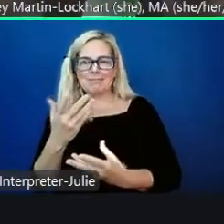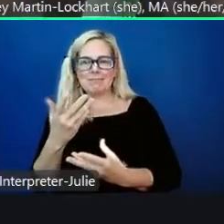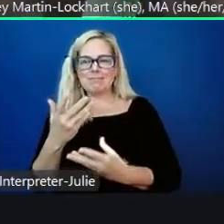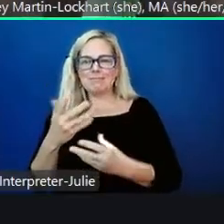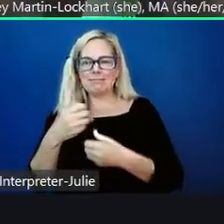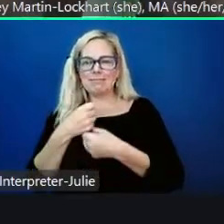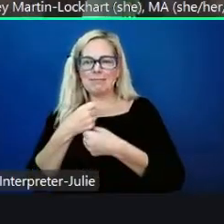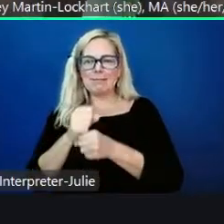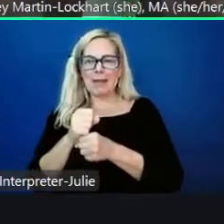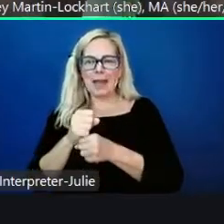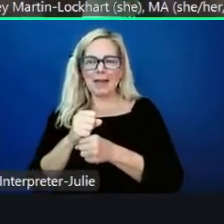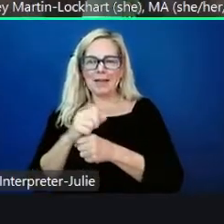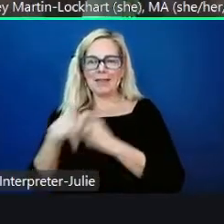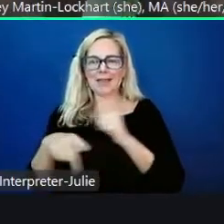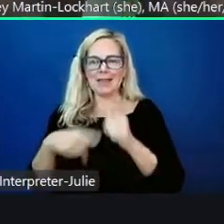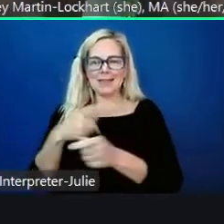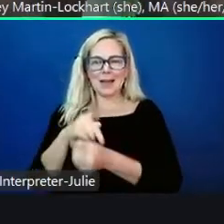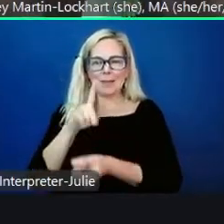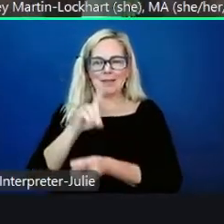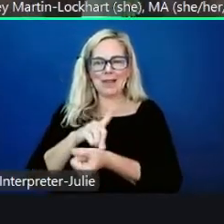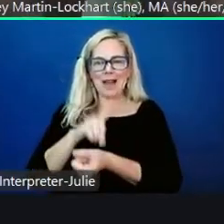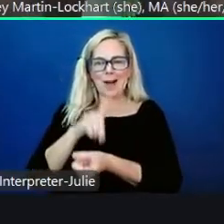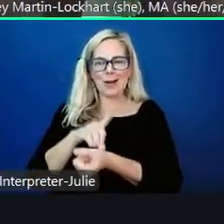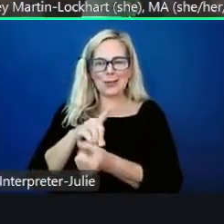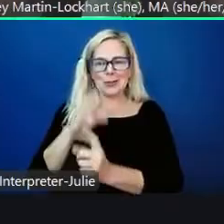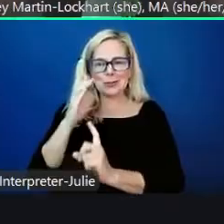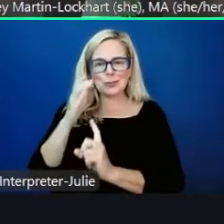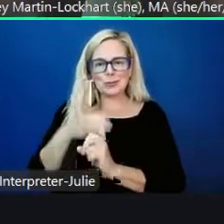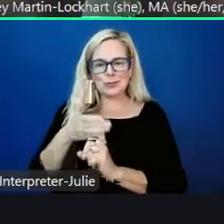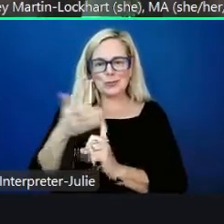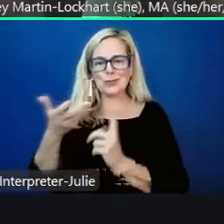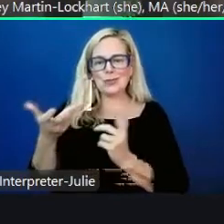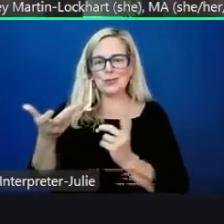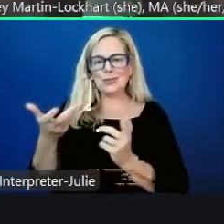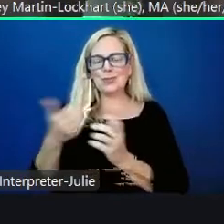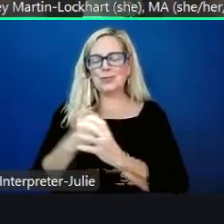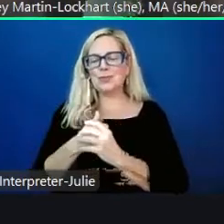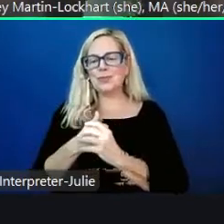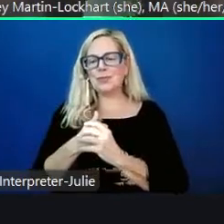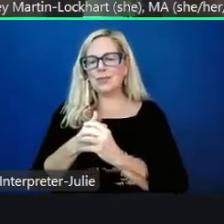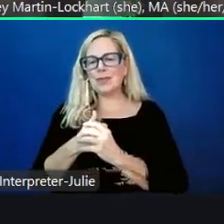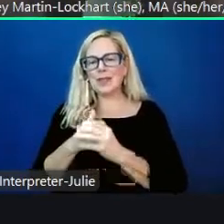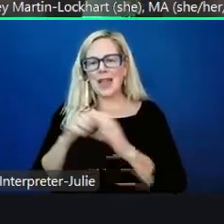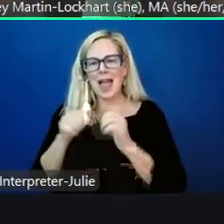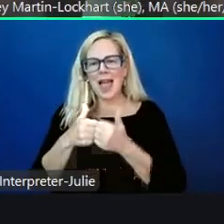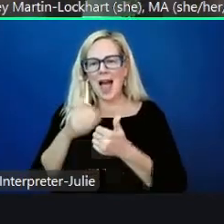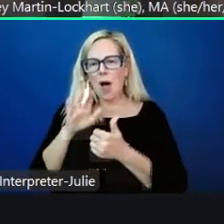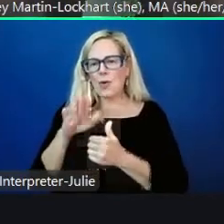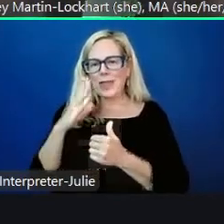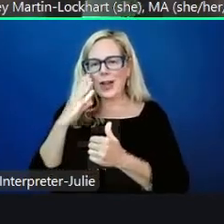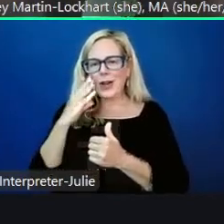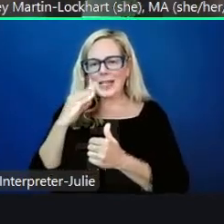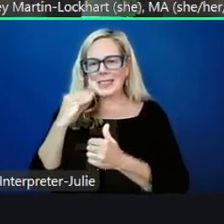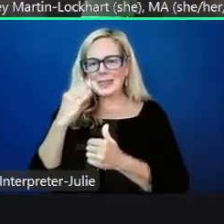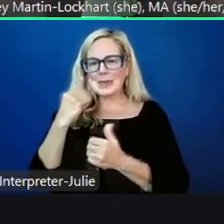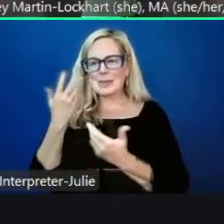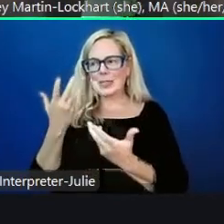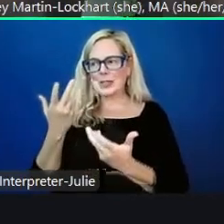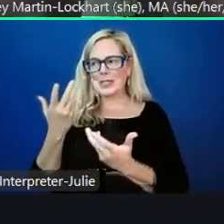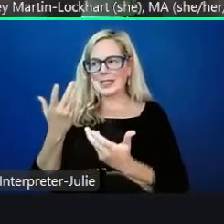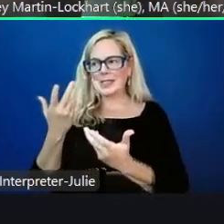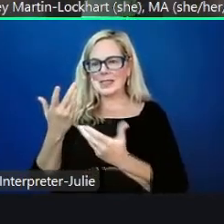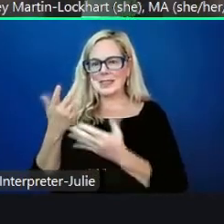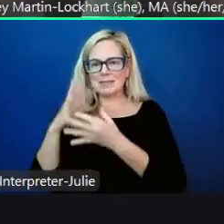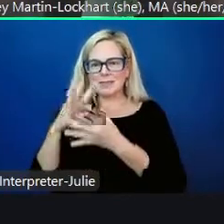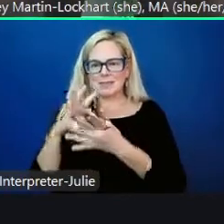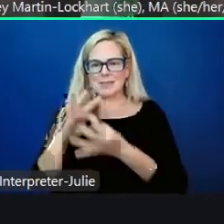and how they experience, how their experiences inform the way that they act with